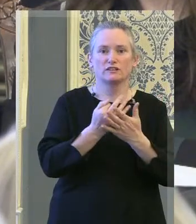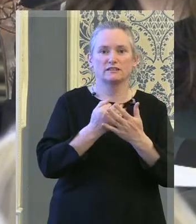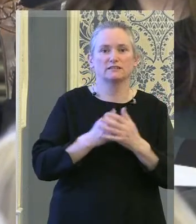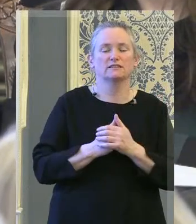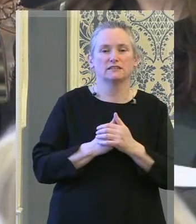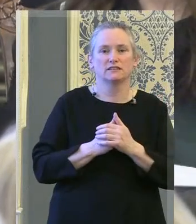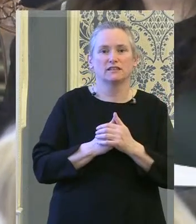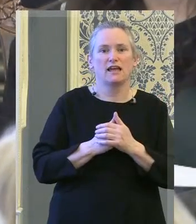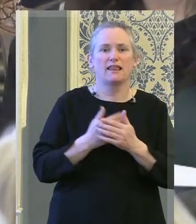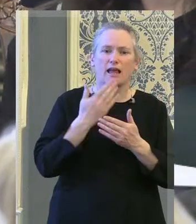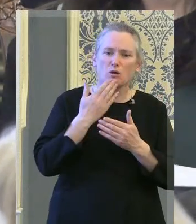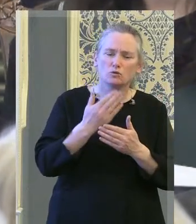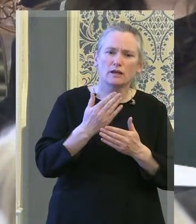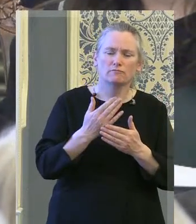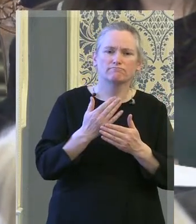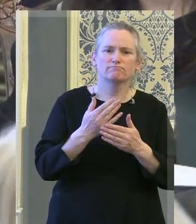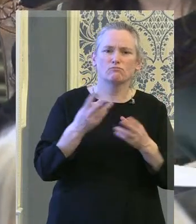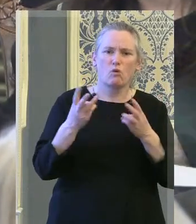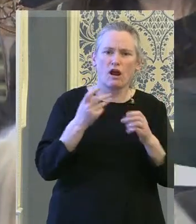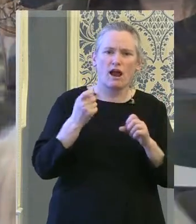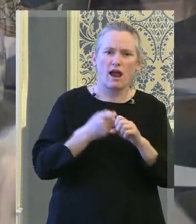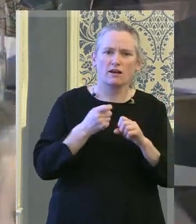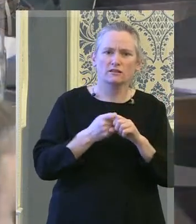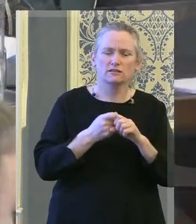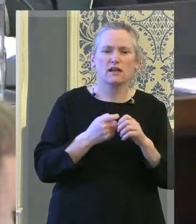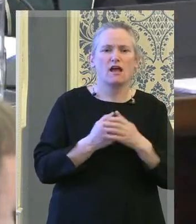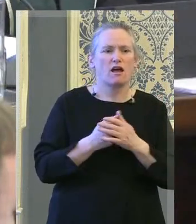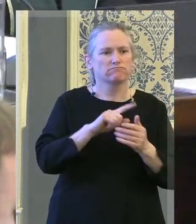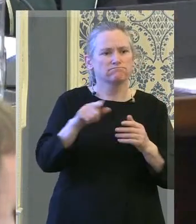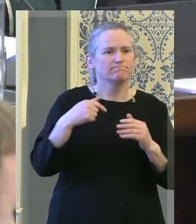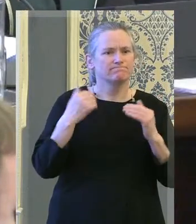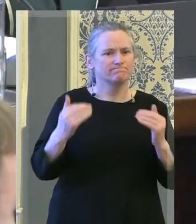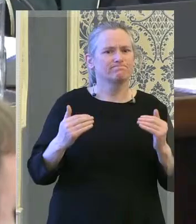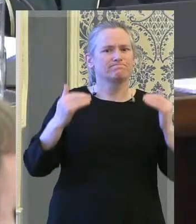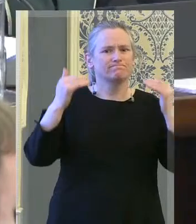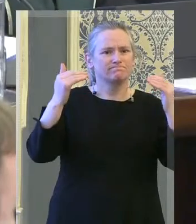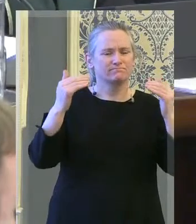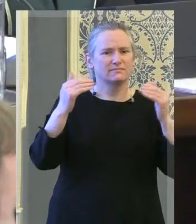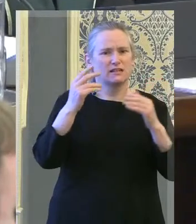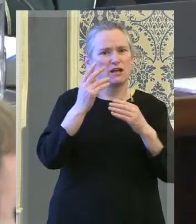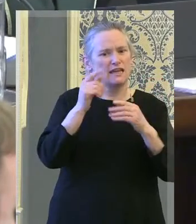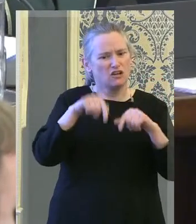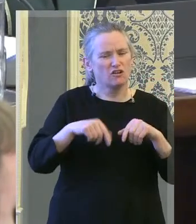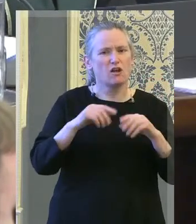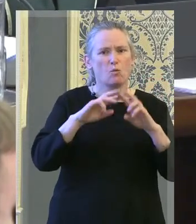to his contributions and the esteem in which he is held both here and